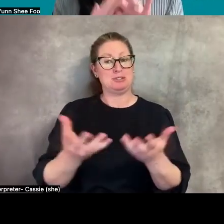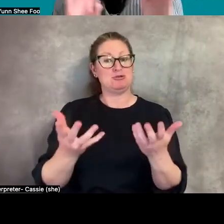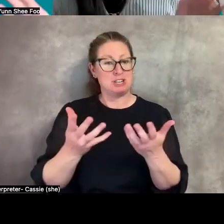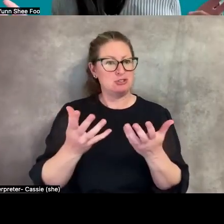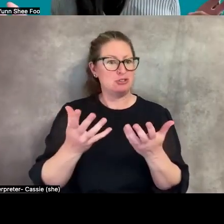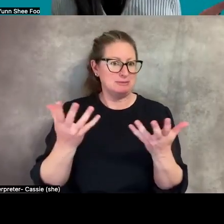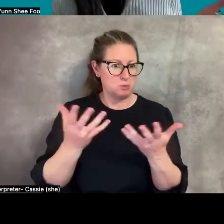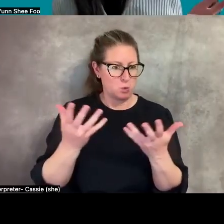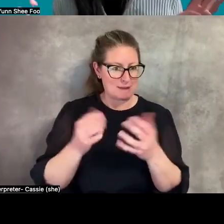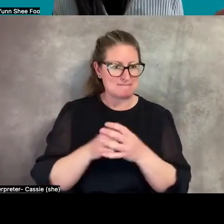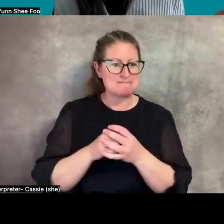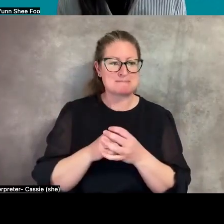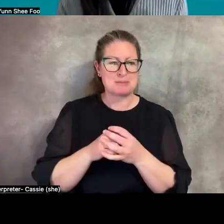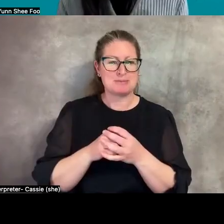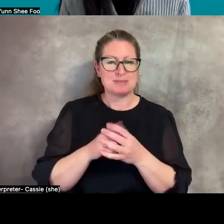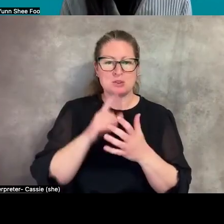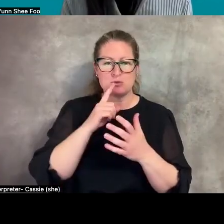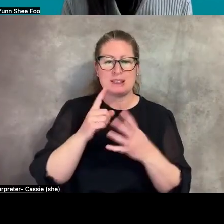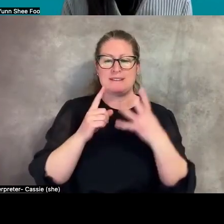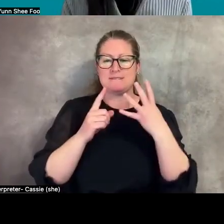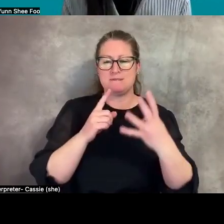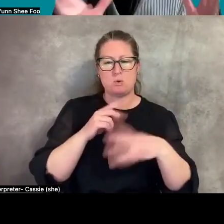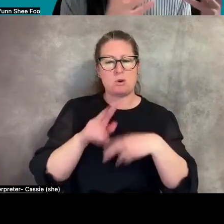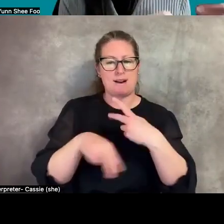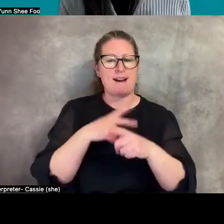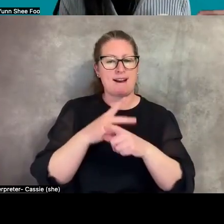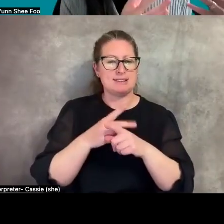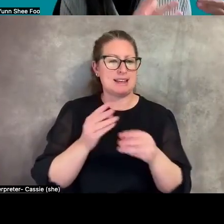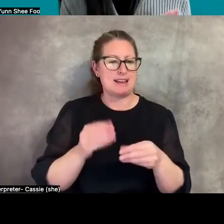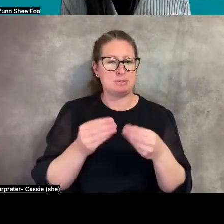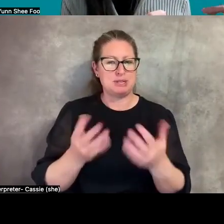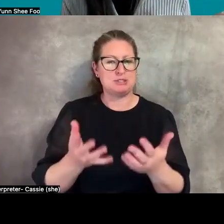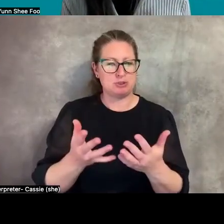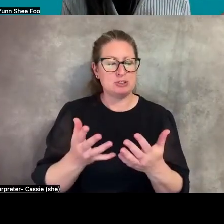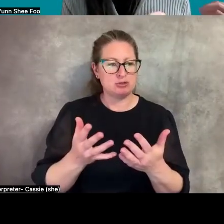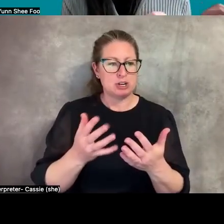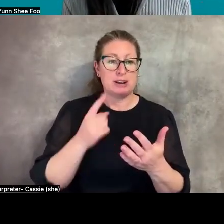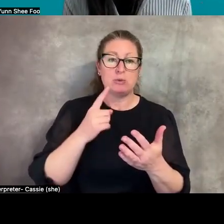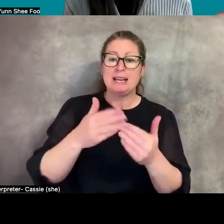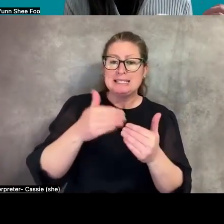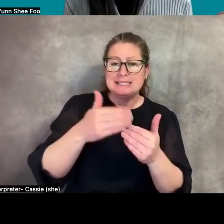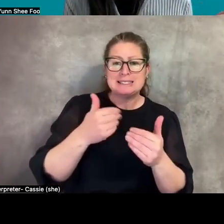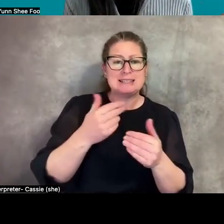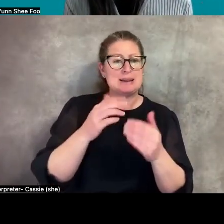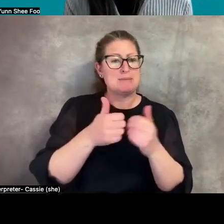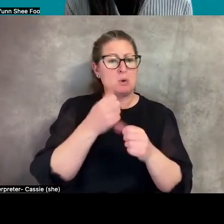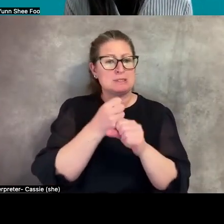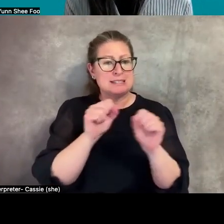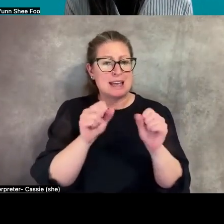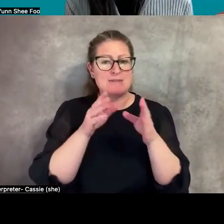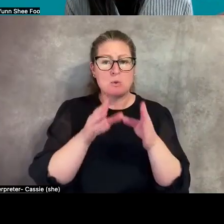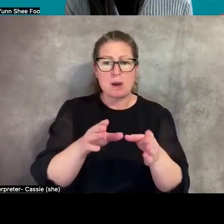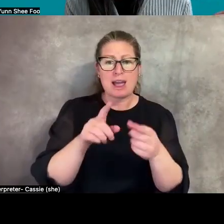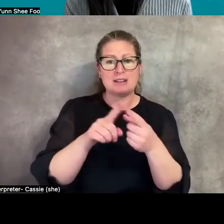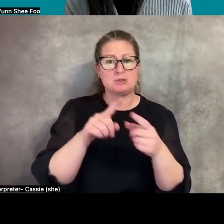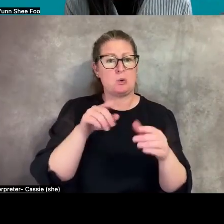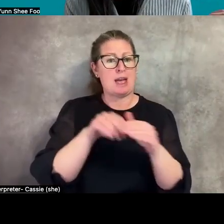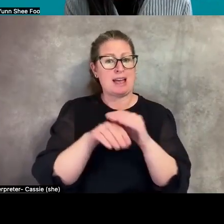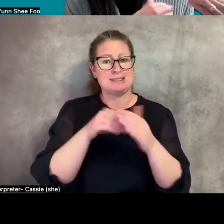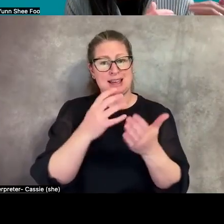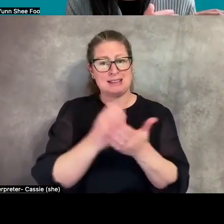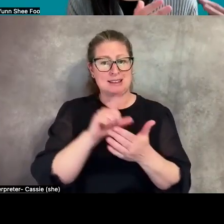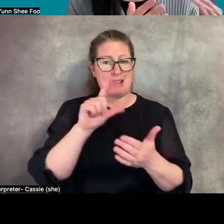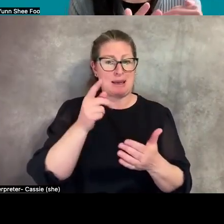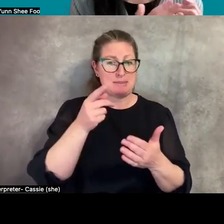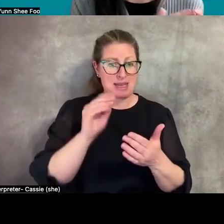There are 4 different types. The easiest and safest way of accessing long-acting medications is when